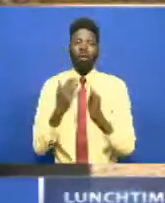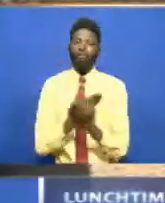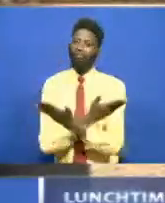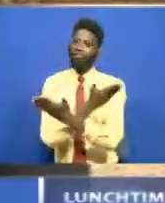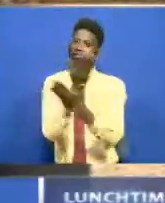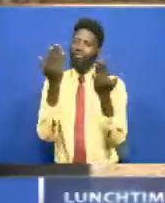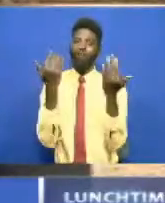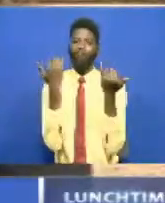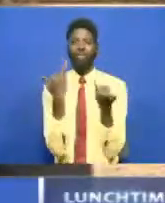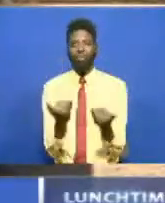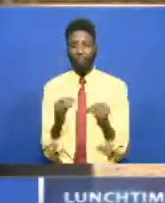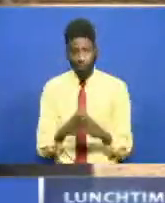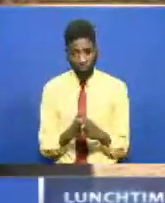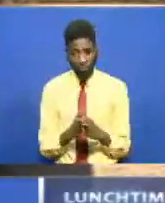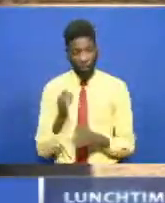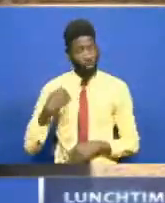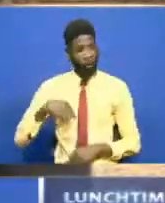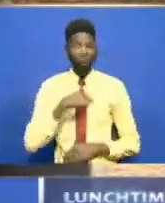have seen